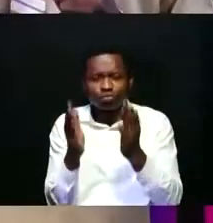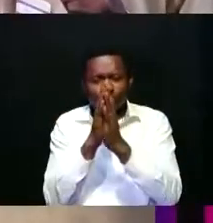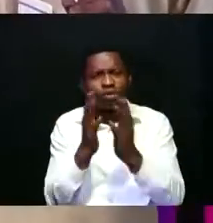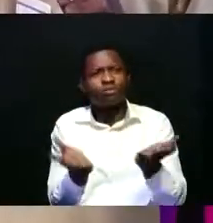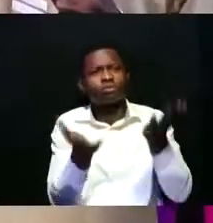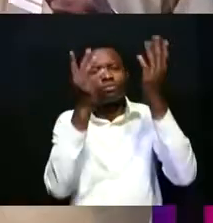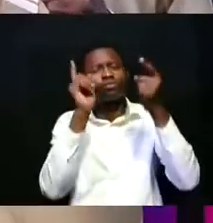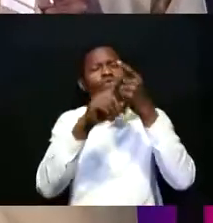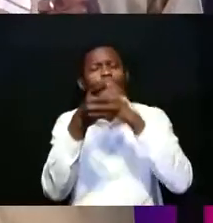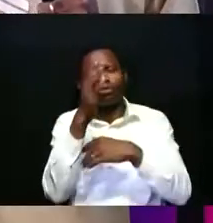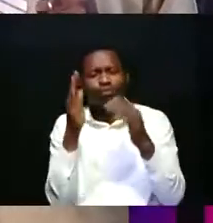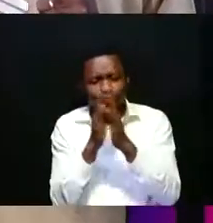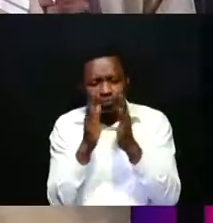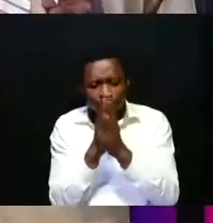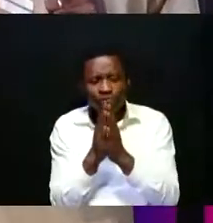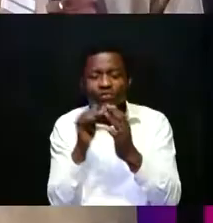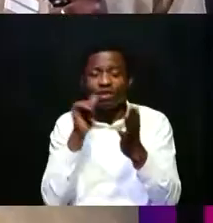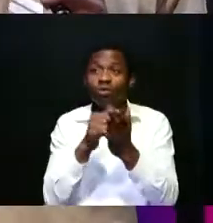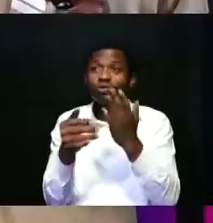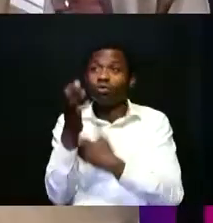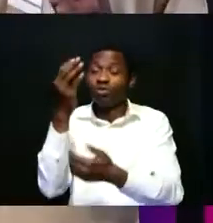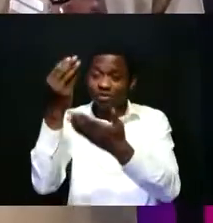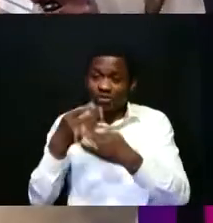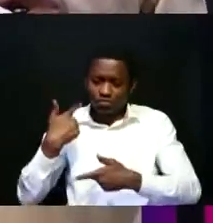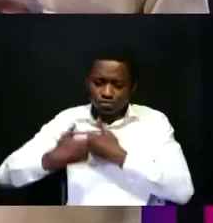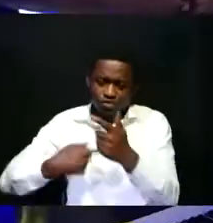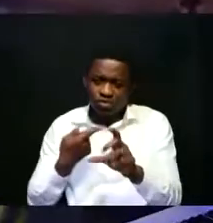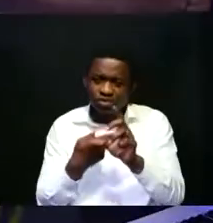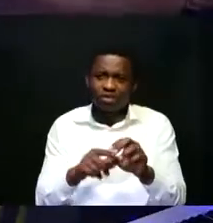God to grant us grace to start our family altar? Come.